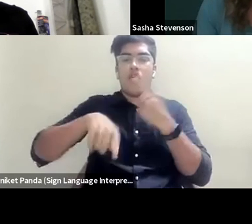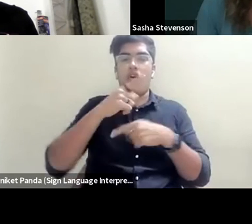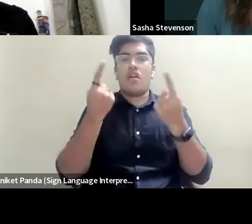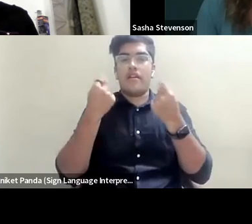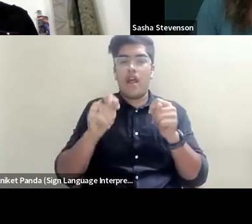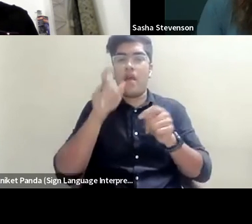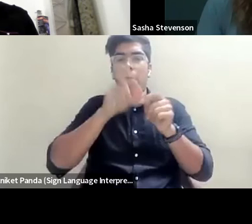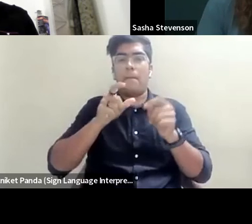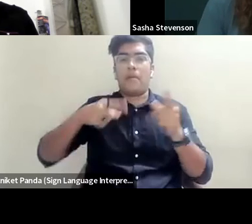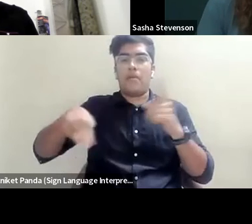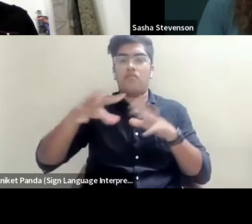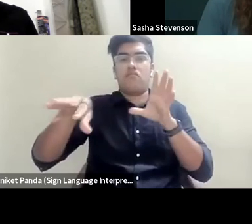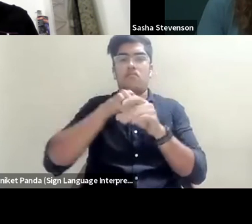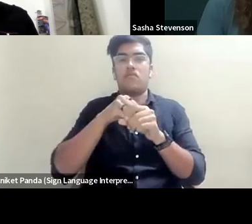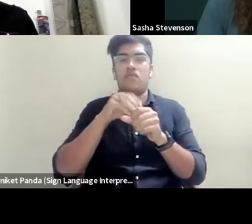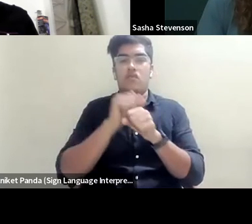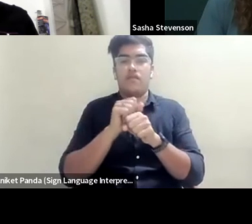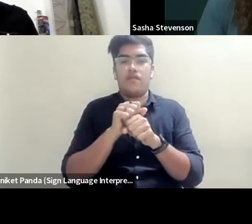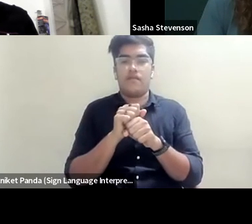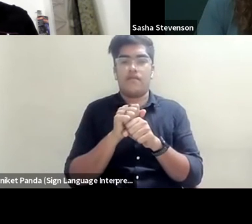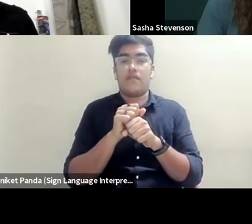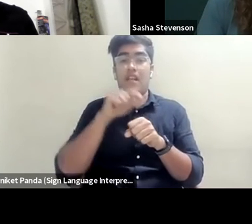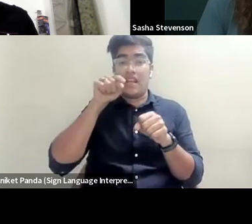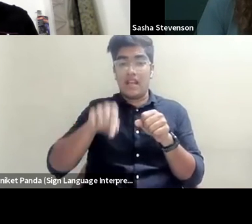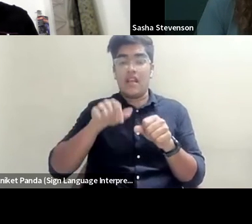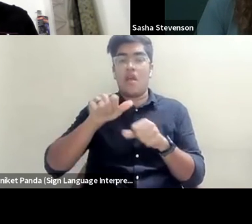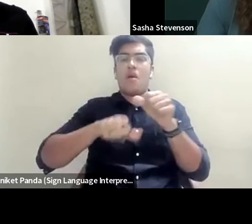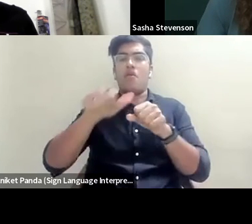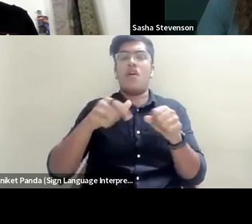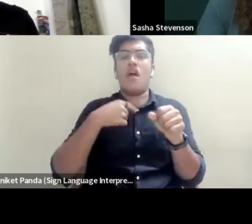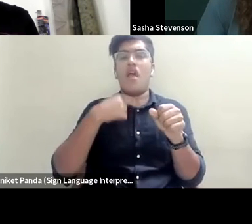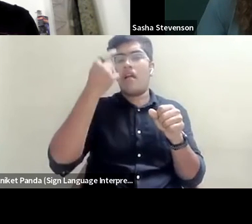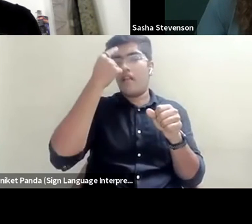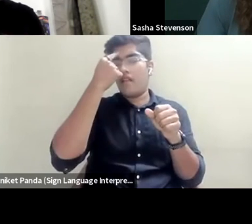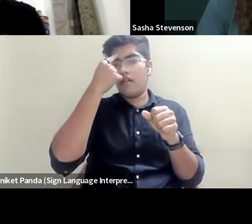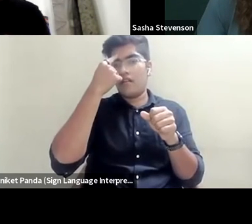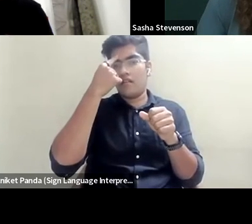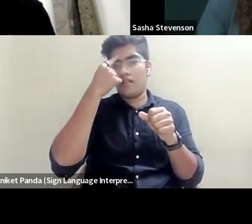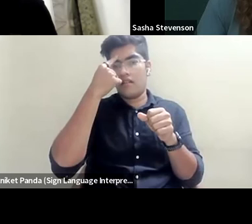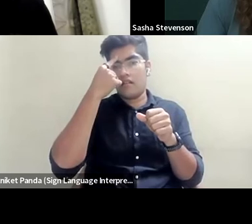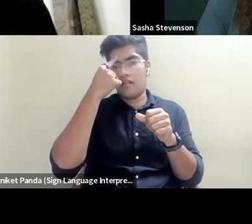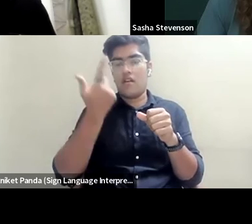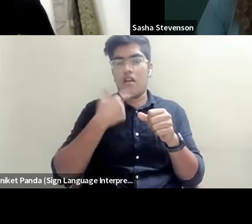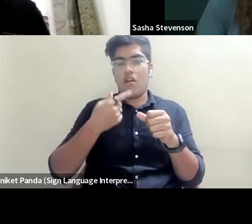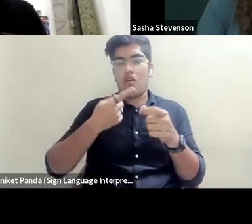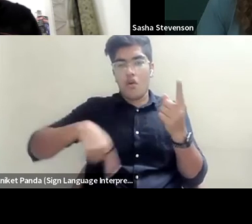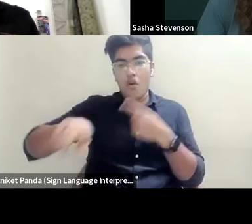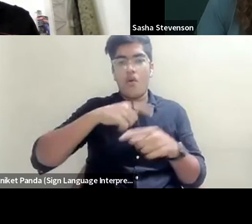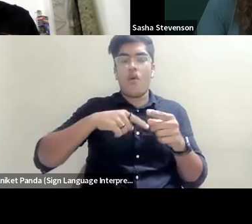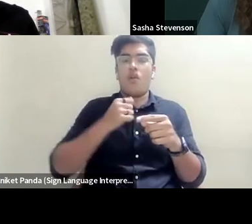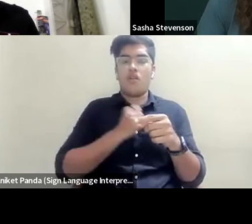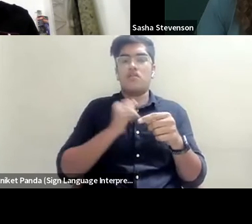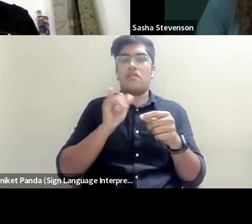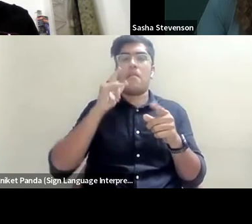people, and in the process, I think we overlook their identities, their original